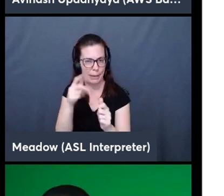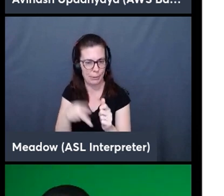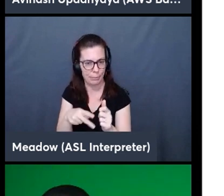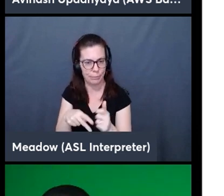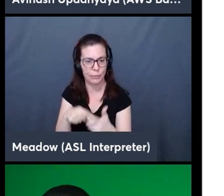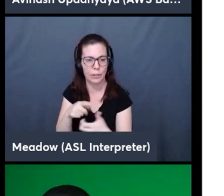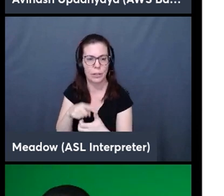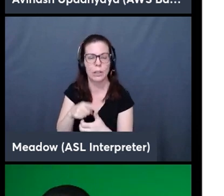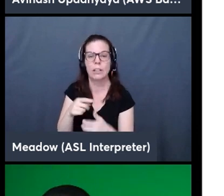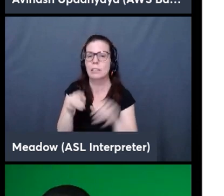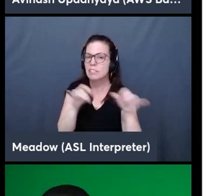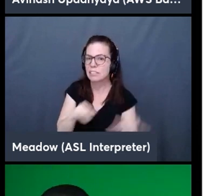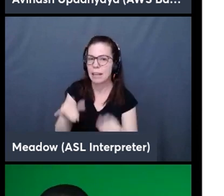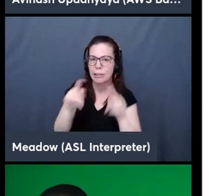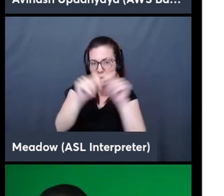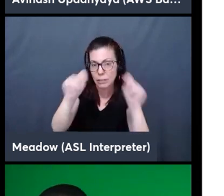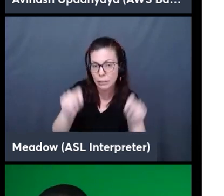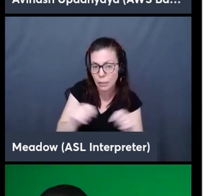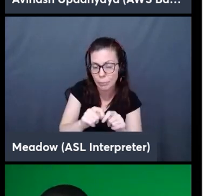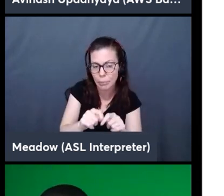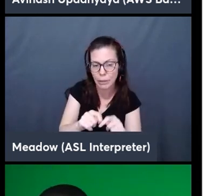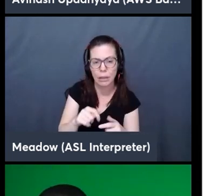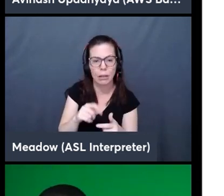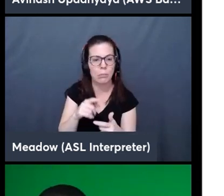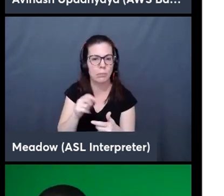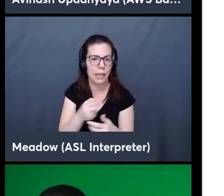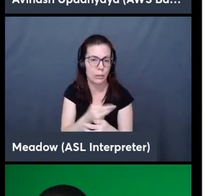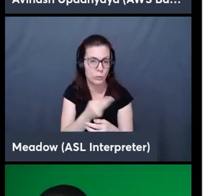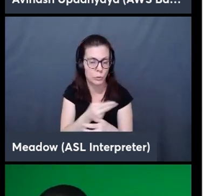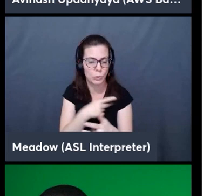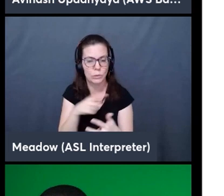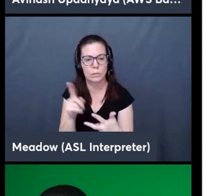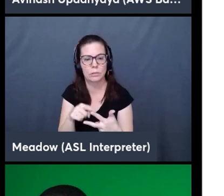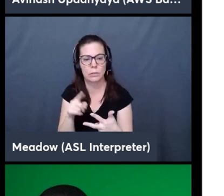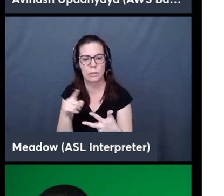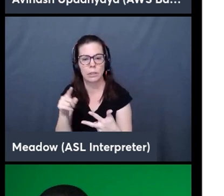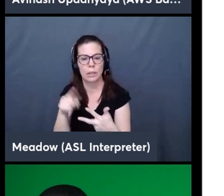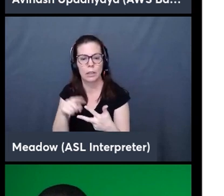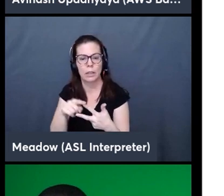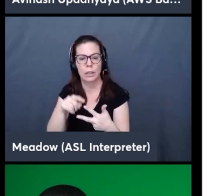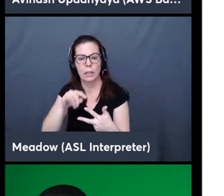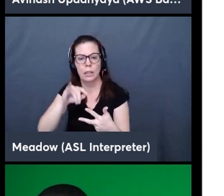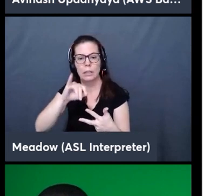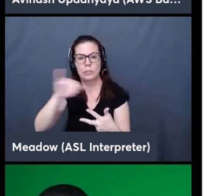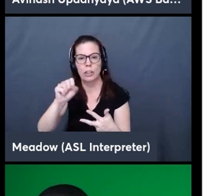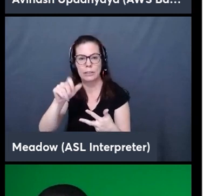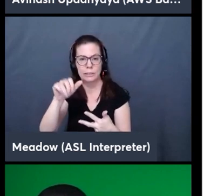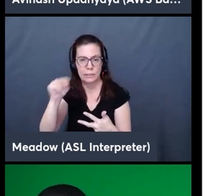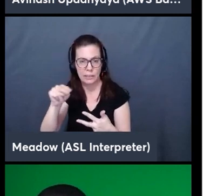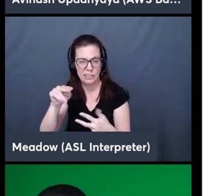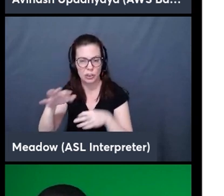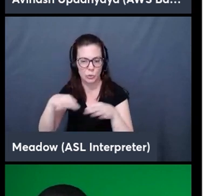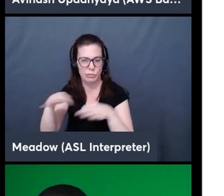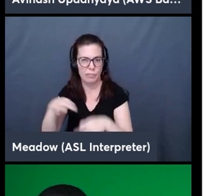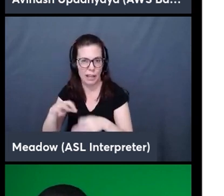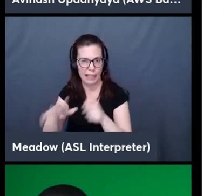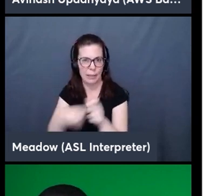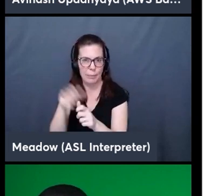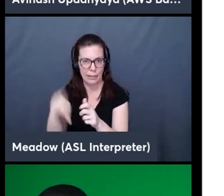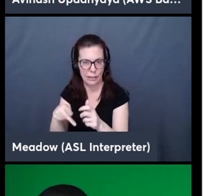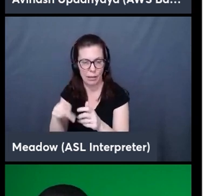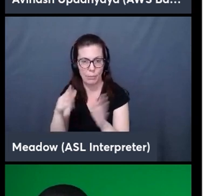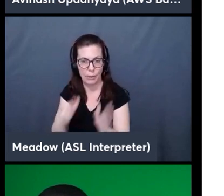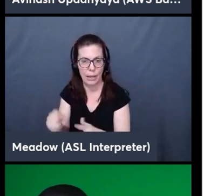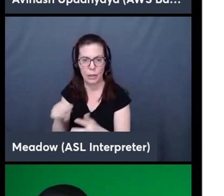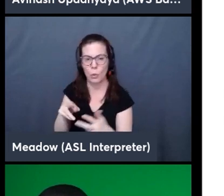some of our standard templates. You can use JSON to define a backup plan, or you can build the plan